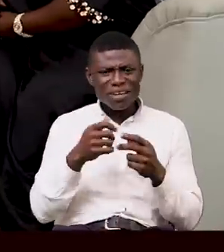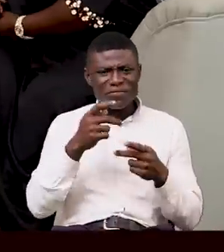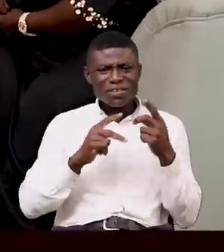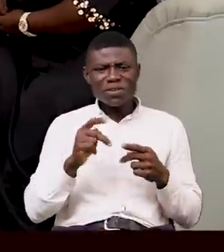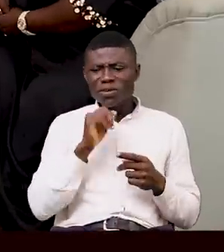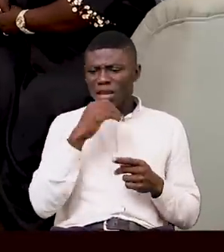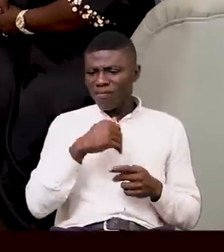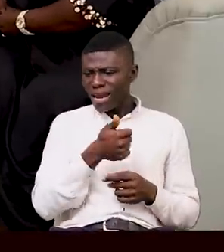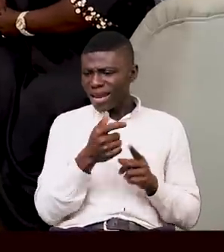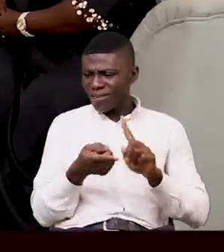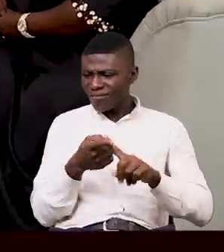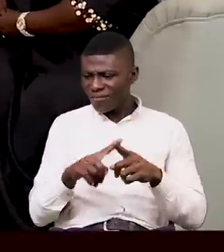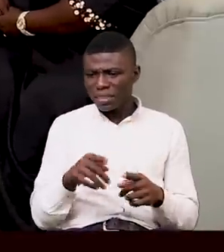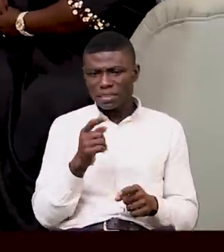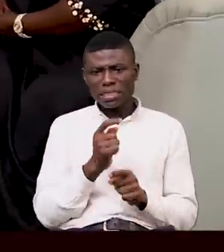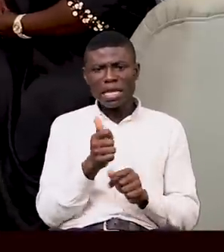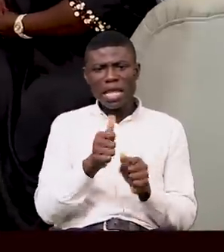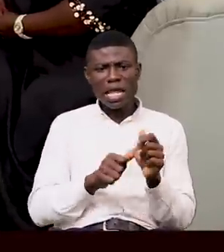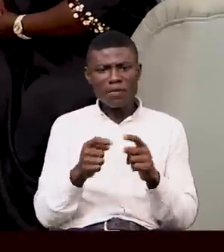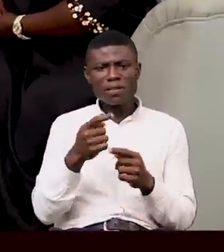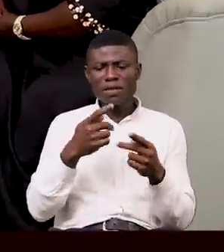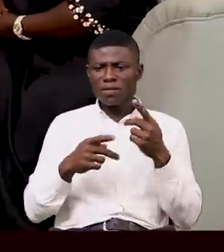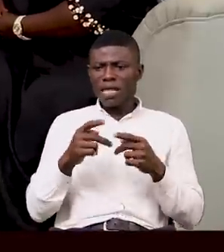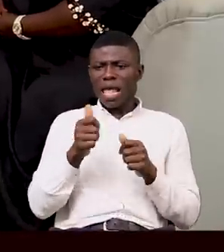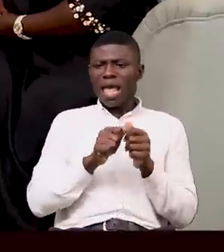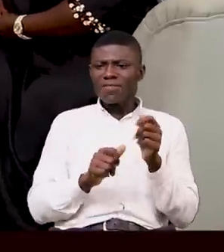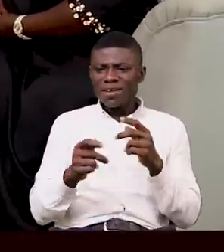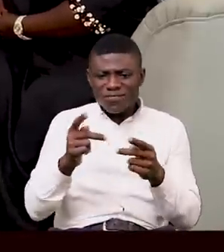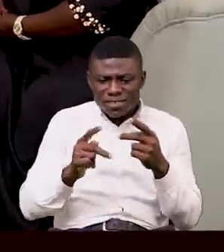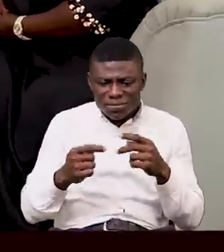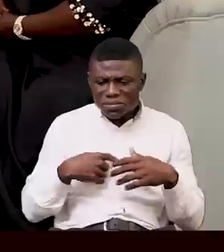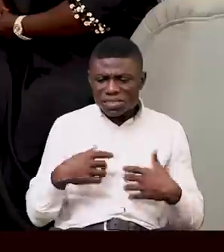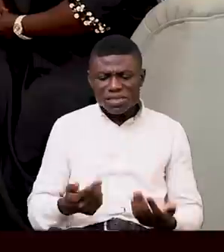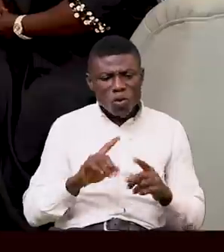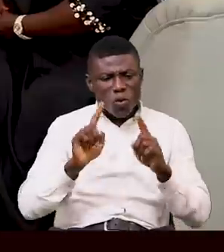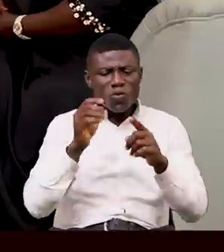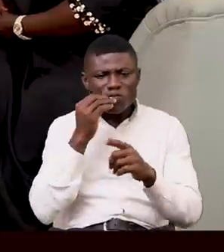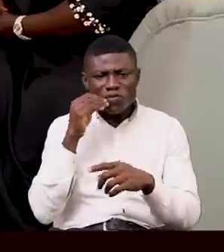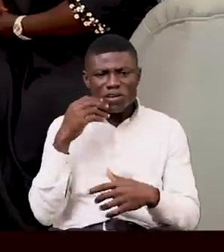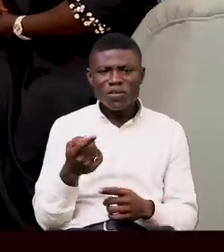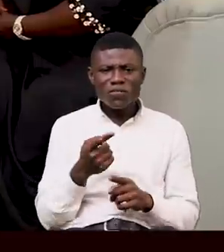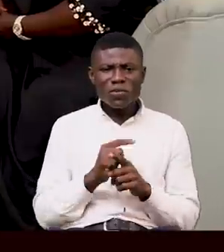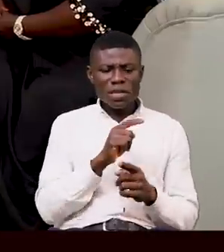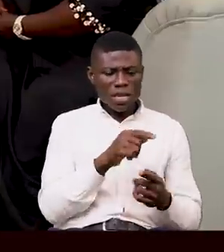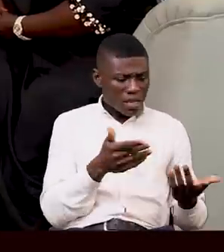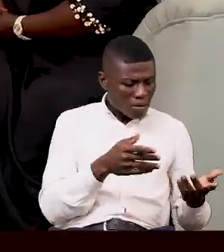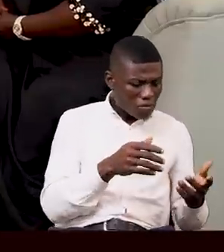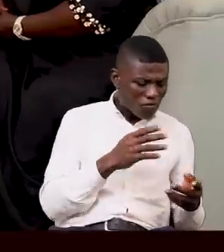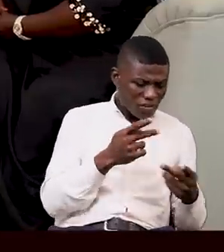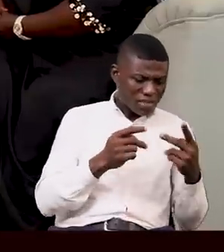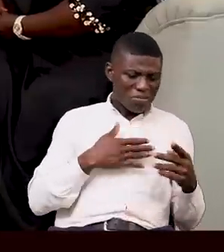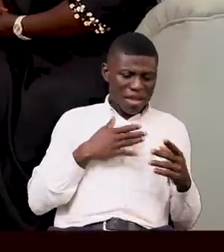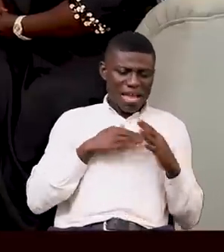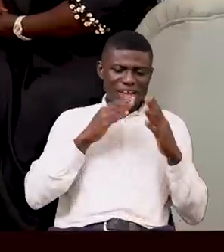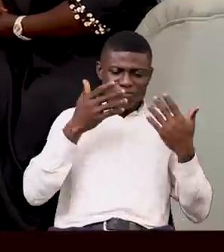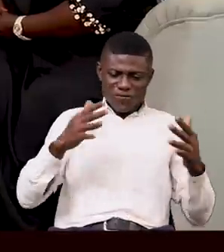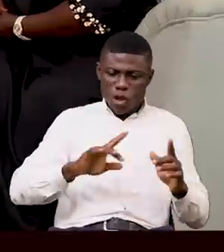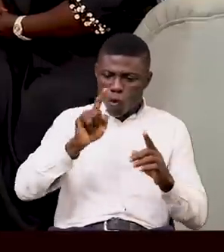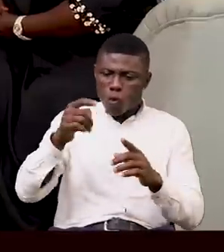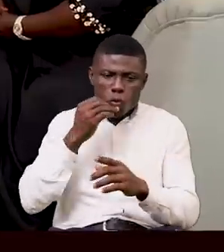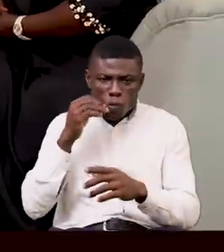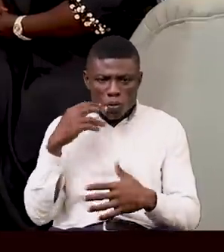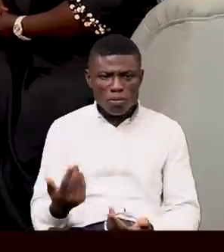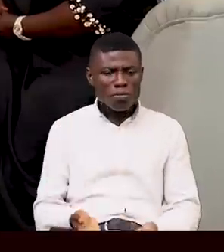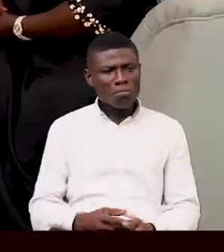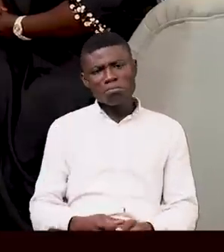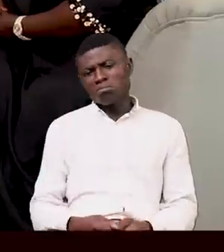oni baby afoforo bi akọ na le bi opo anu aba me ha na o kofi from her to ni fie from her to ni fie